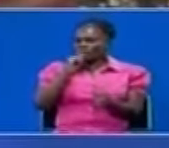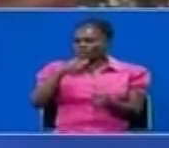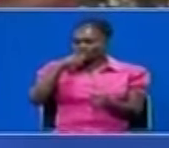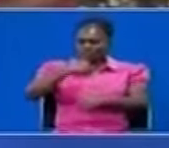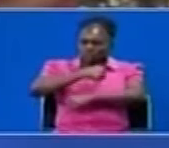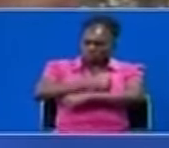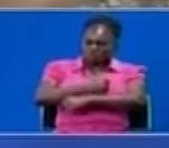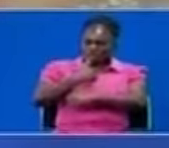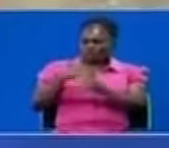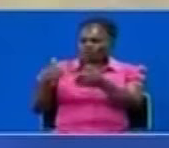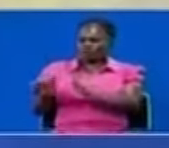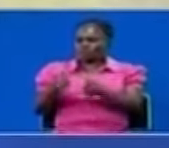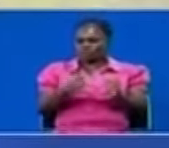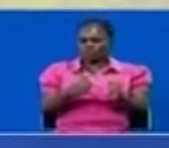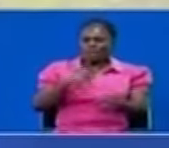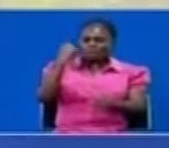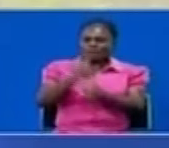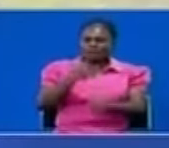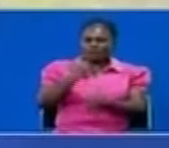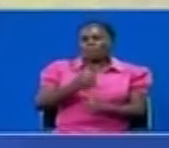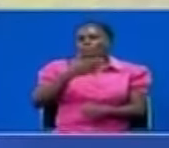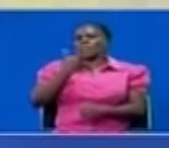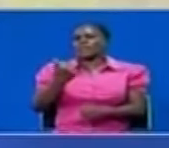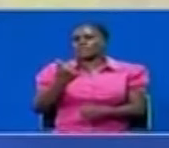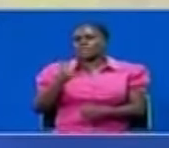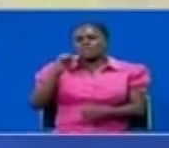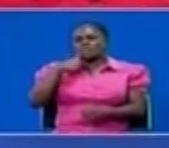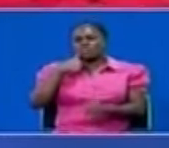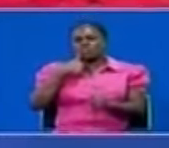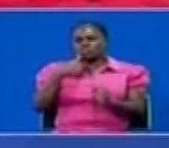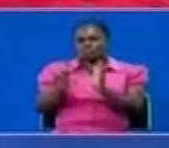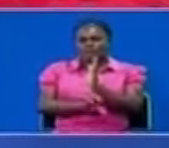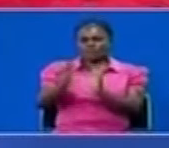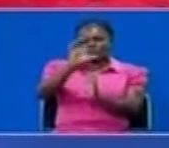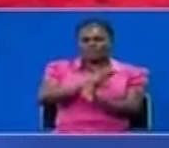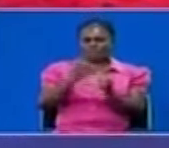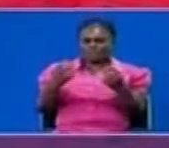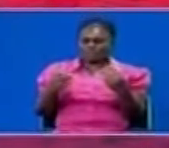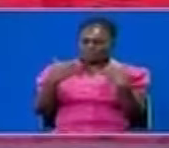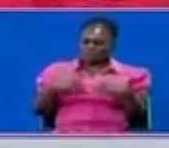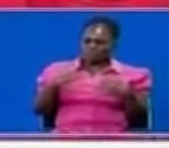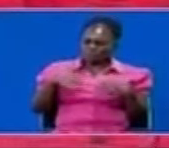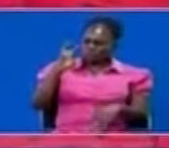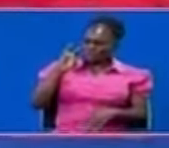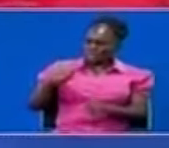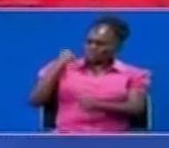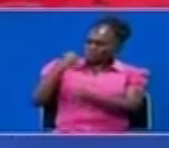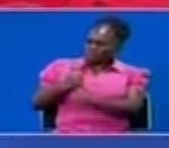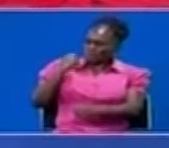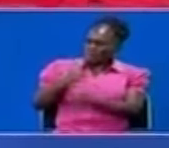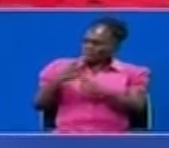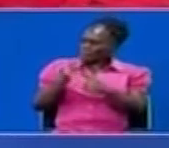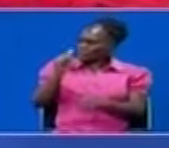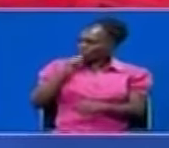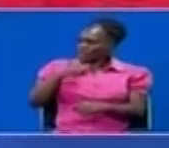schools now have a chance to shine even brighter in the new system. Many people have been looking at performance, but